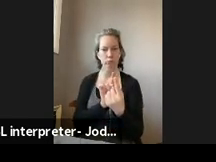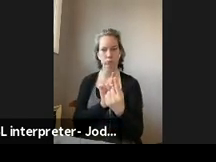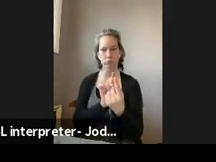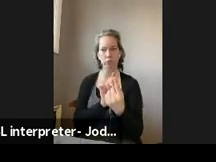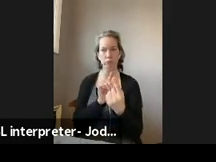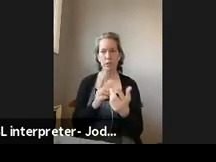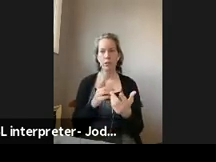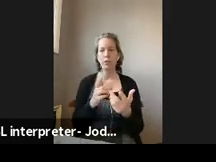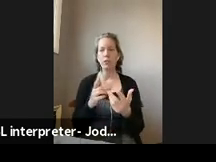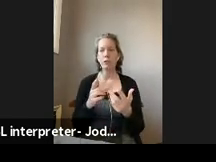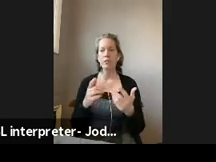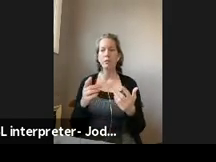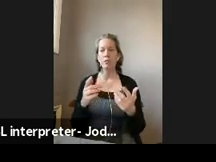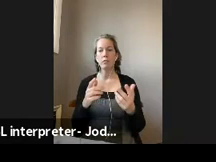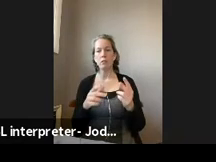declining romantic advances